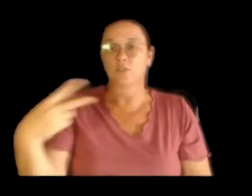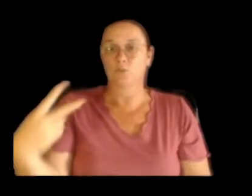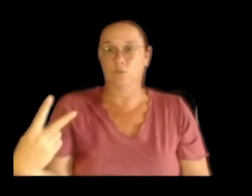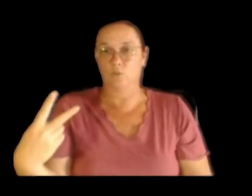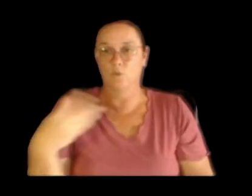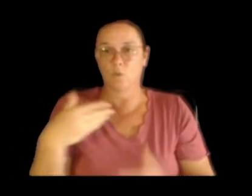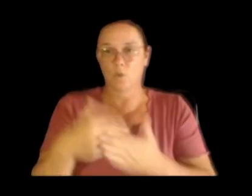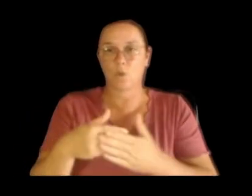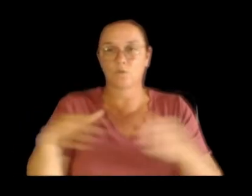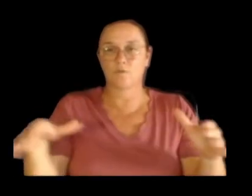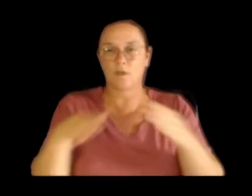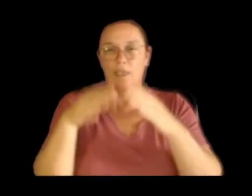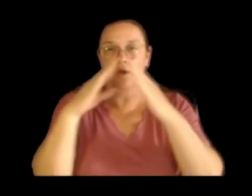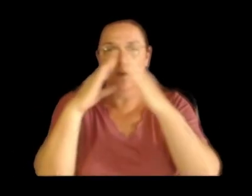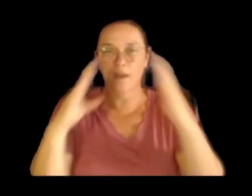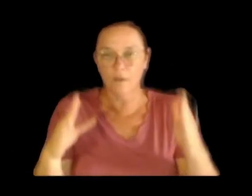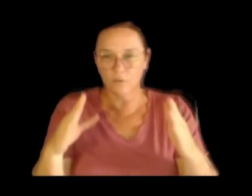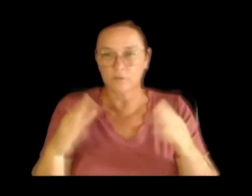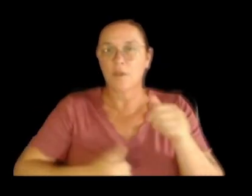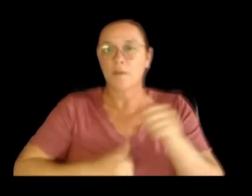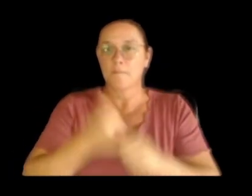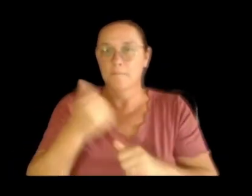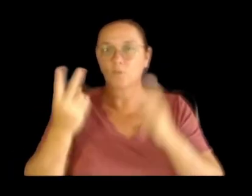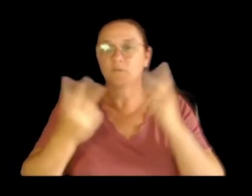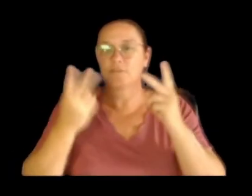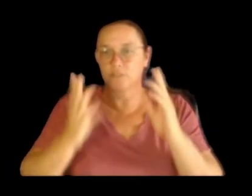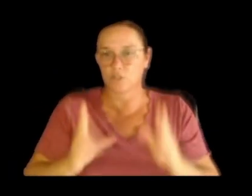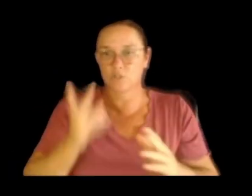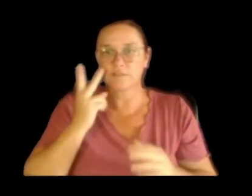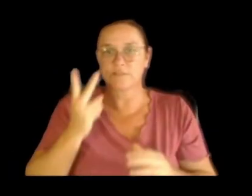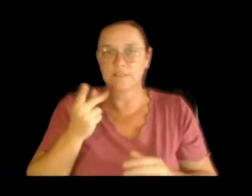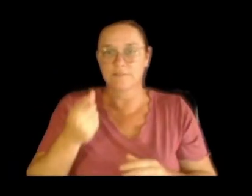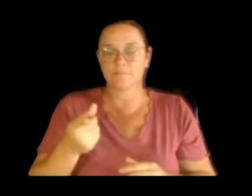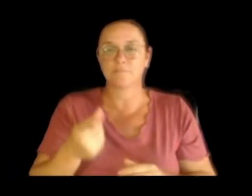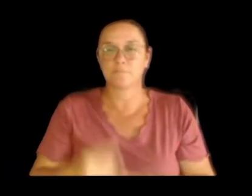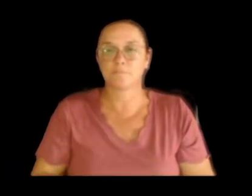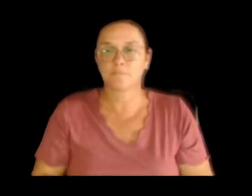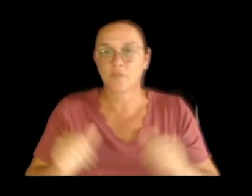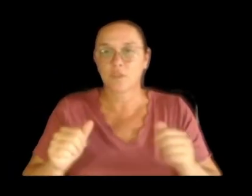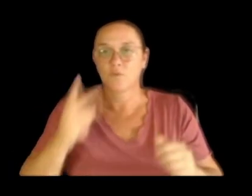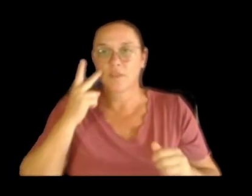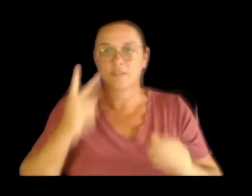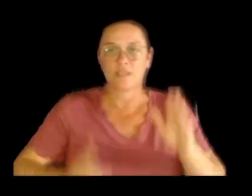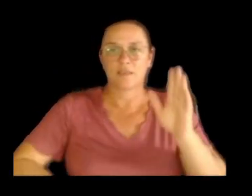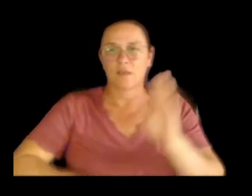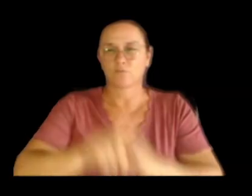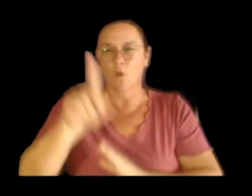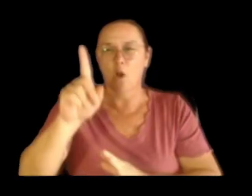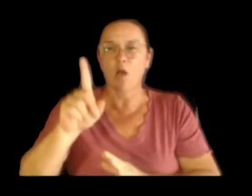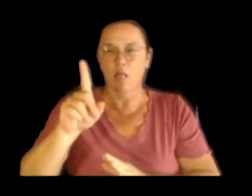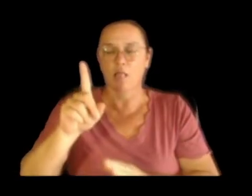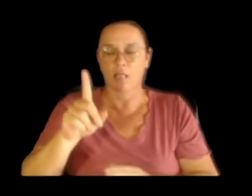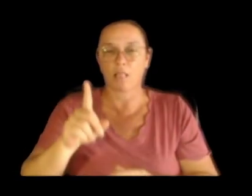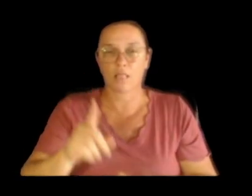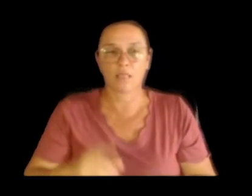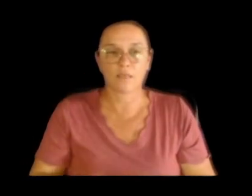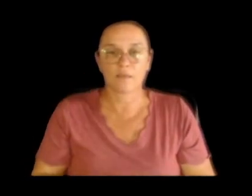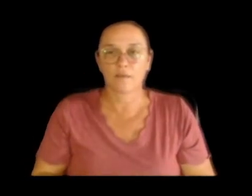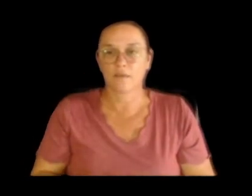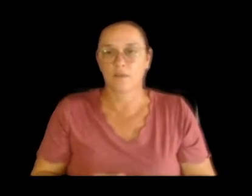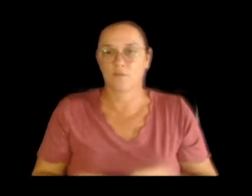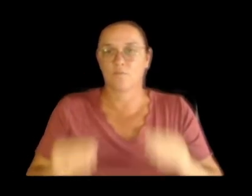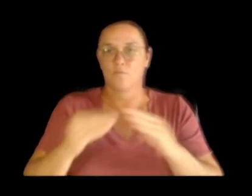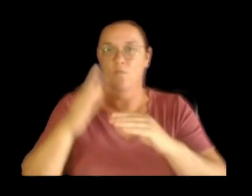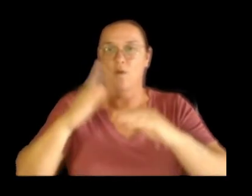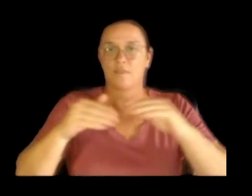this is a view for most visitors looking at the eruption. You could clearly see the height of the high fountain above the back rim of the